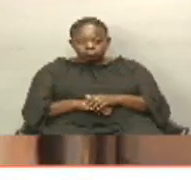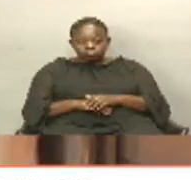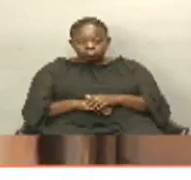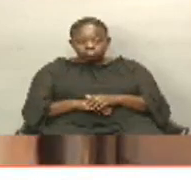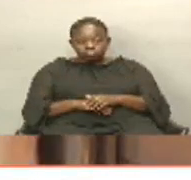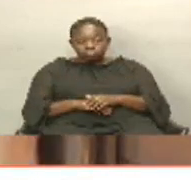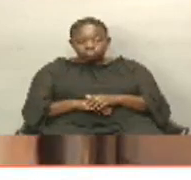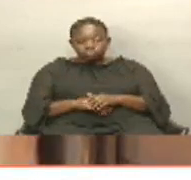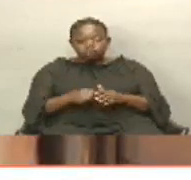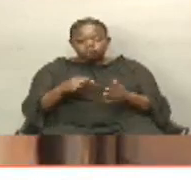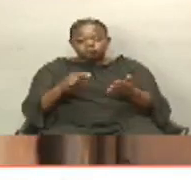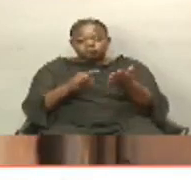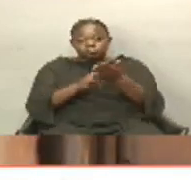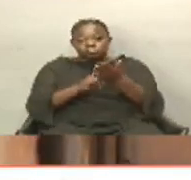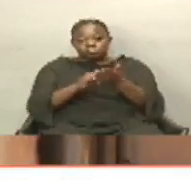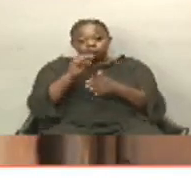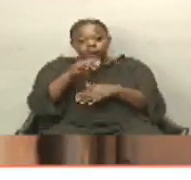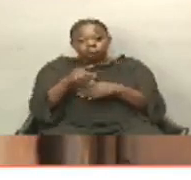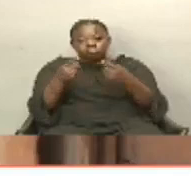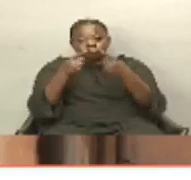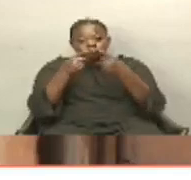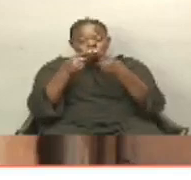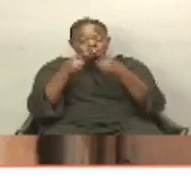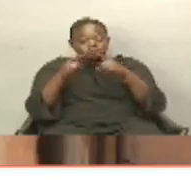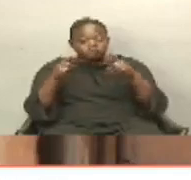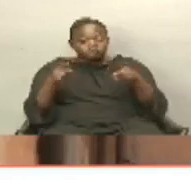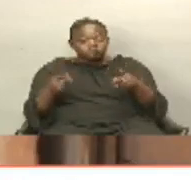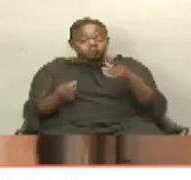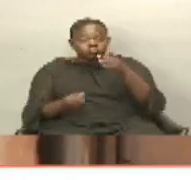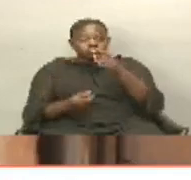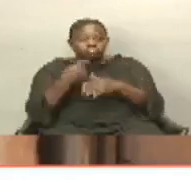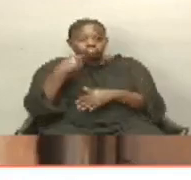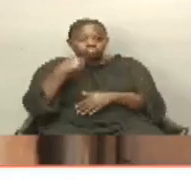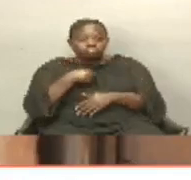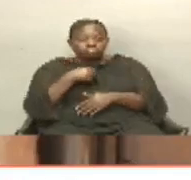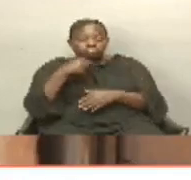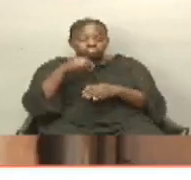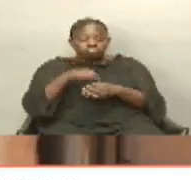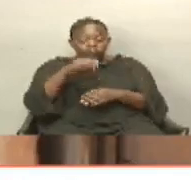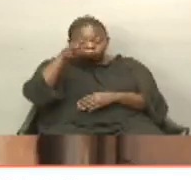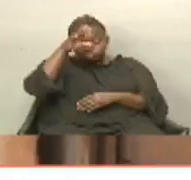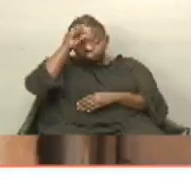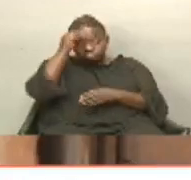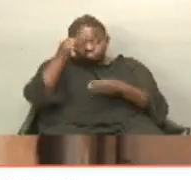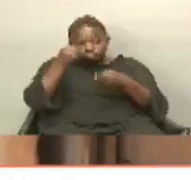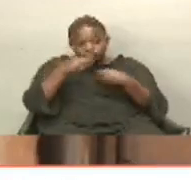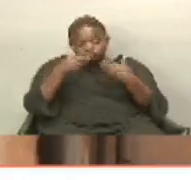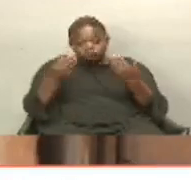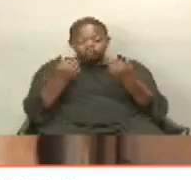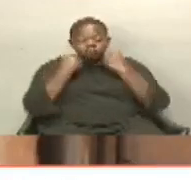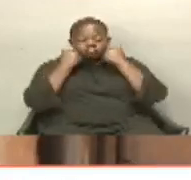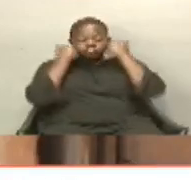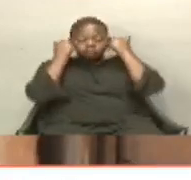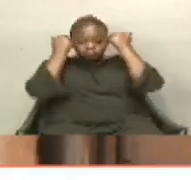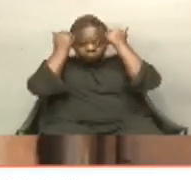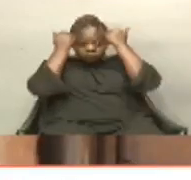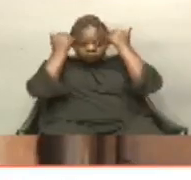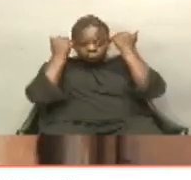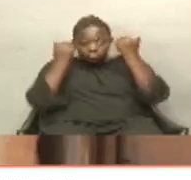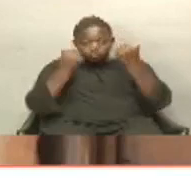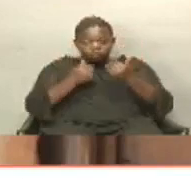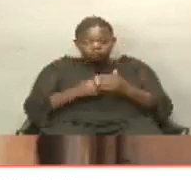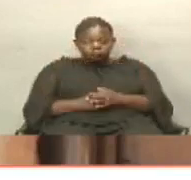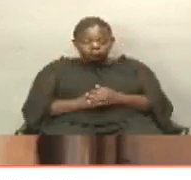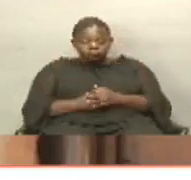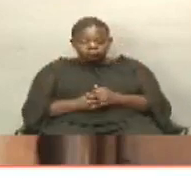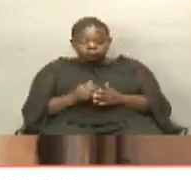Actually, I'm used to it, but it affects me in studies and it gives me a lot of stress. Why